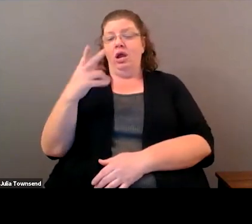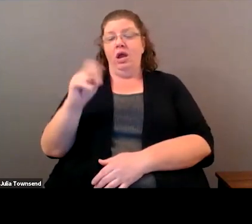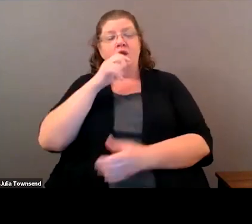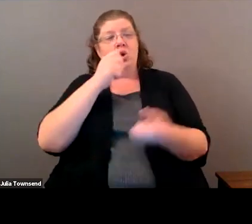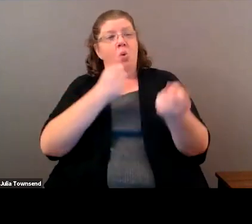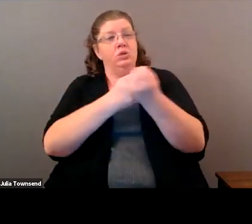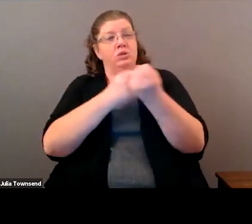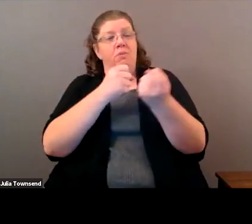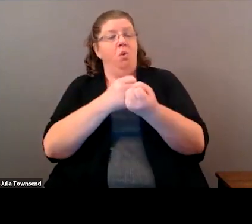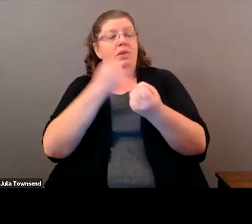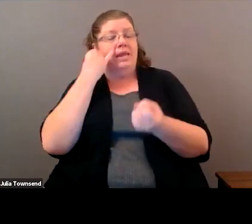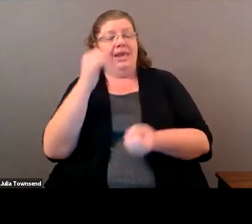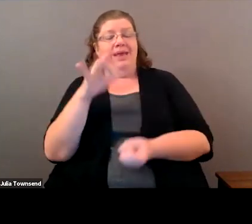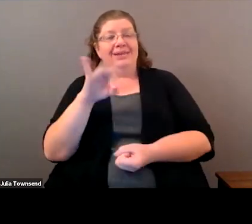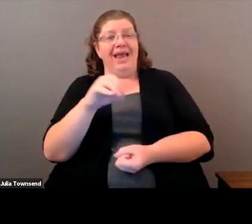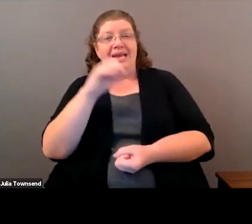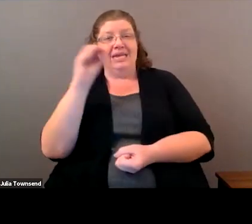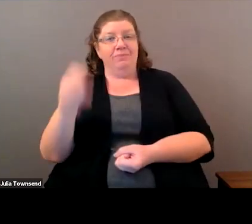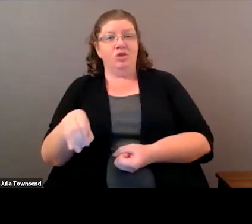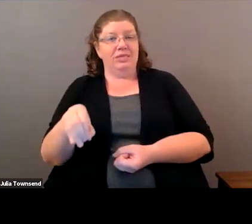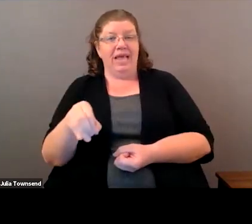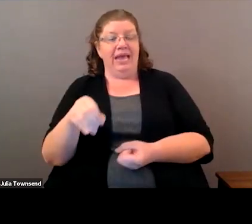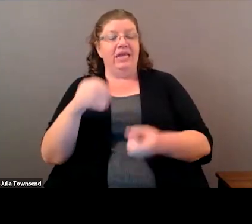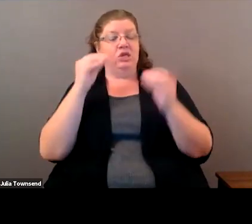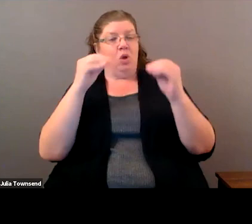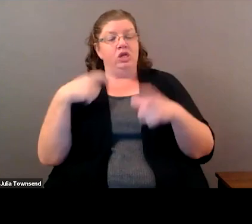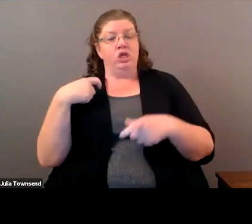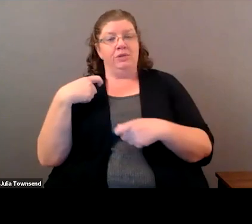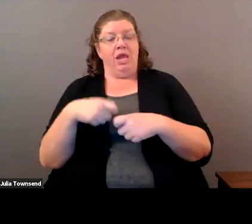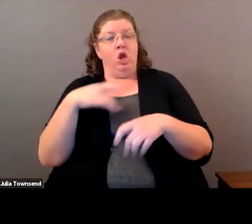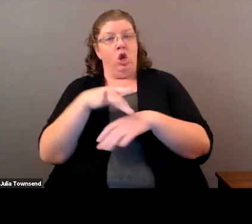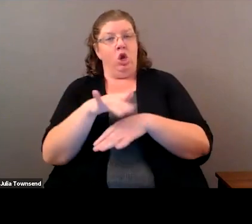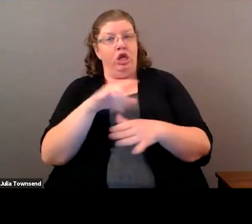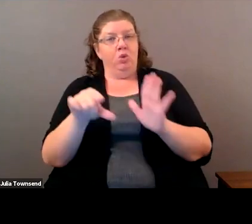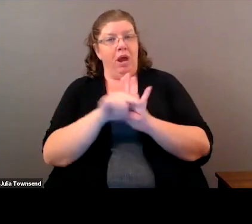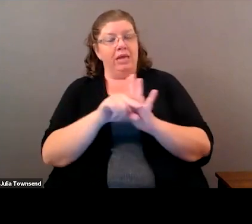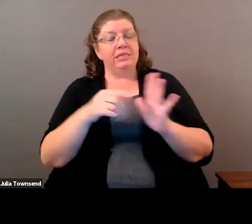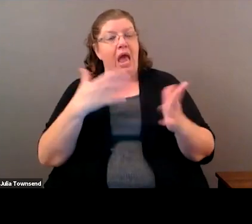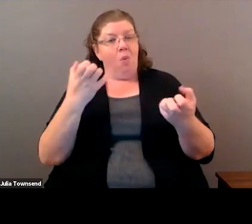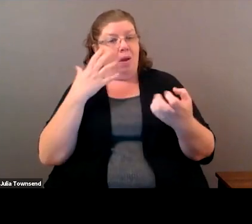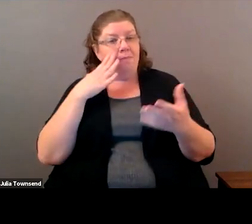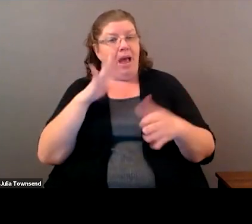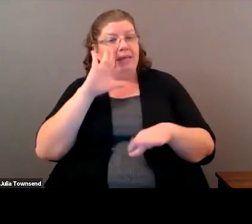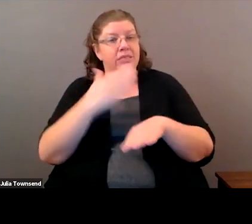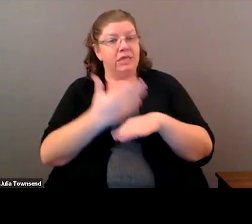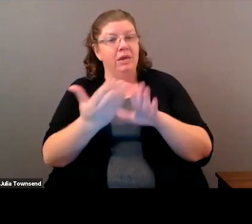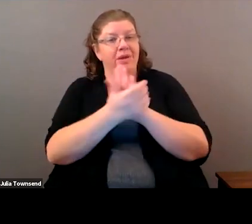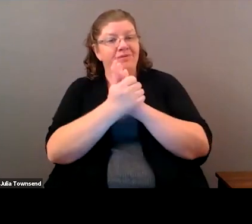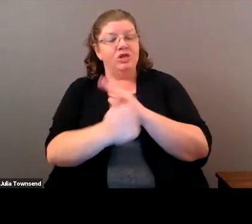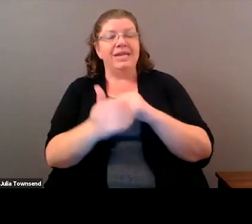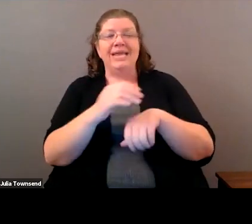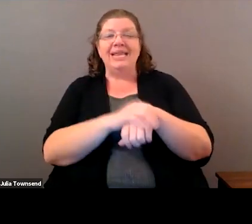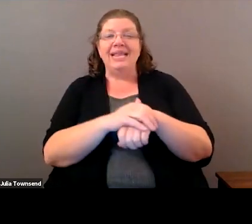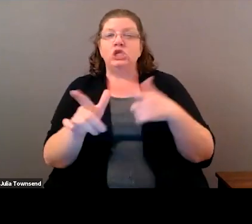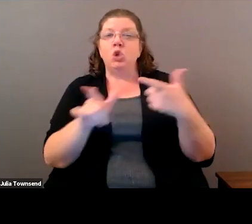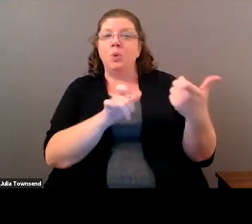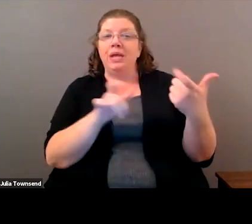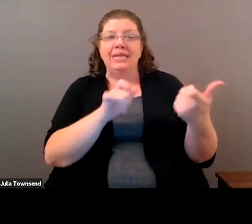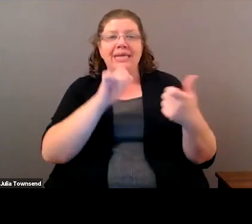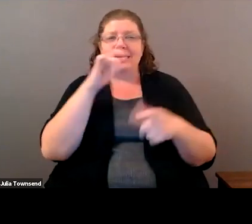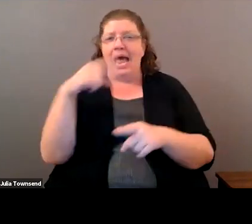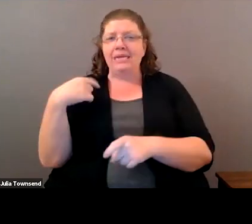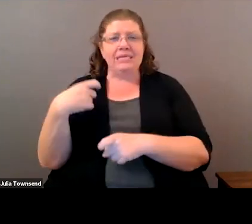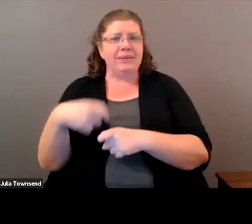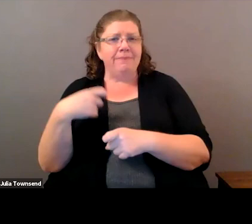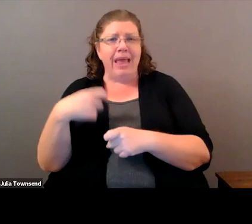90% instruction in Spanish in early grades. I want my son to be proficient in English quickly and not in Spanish.